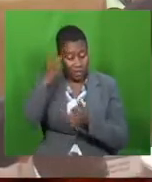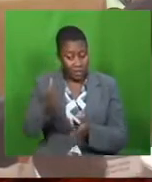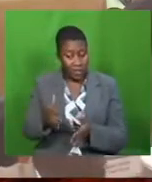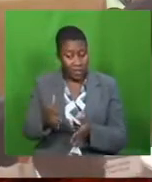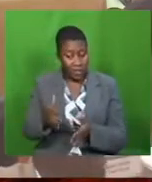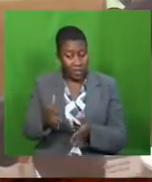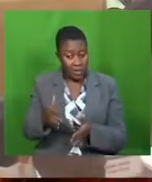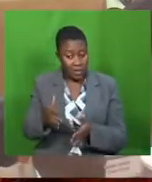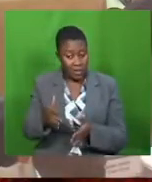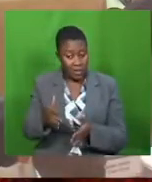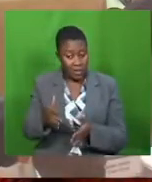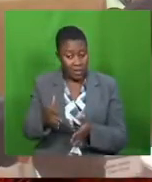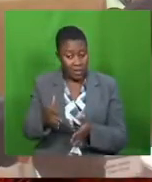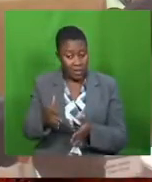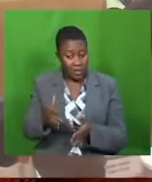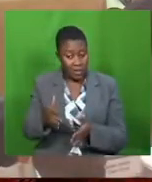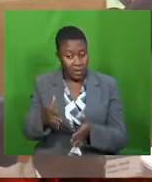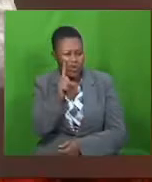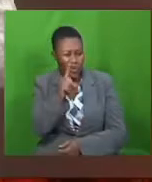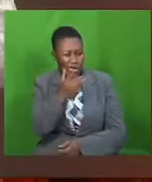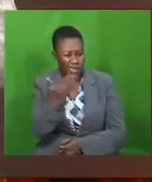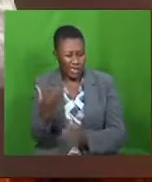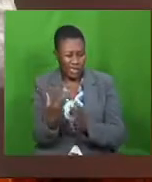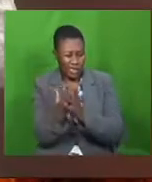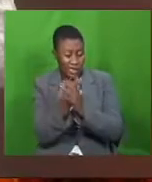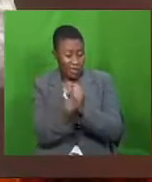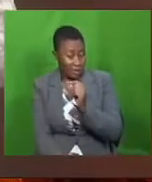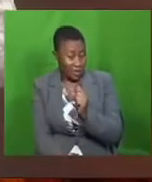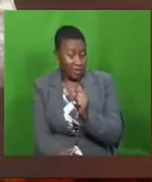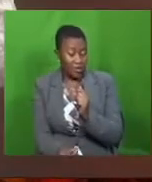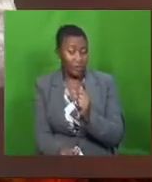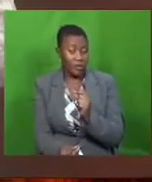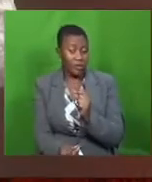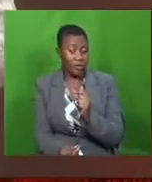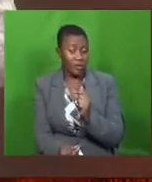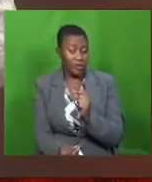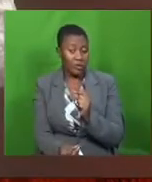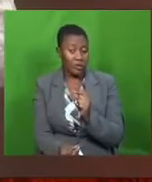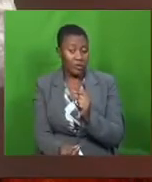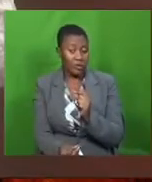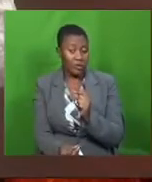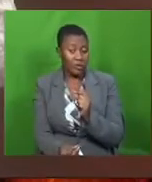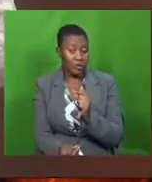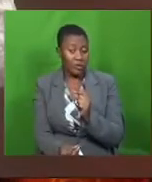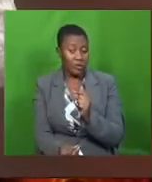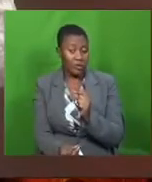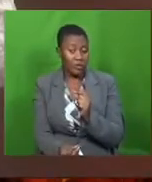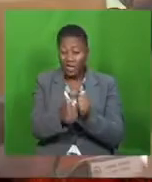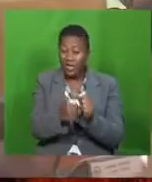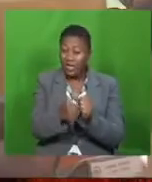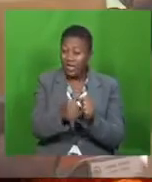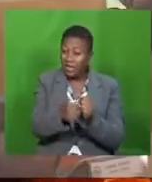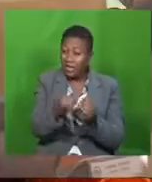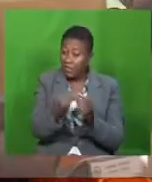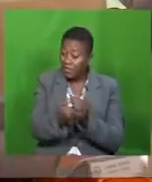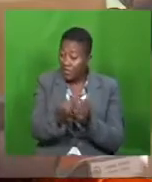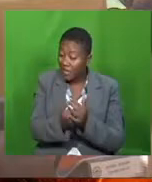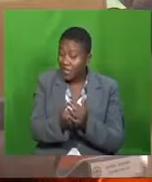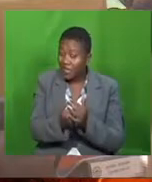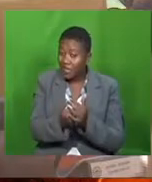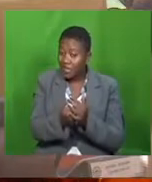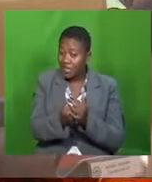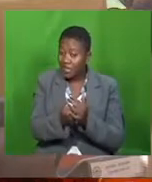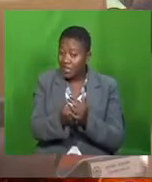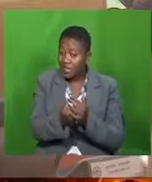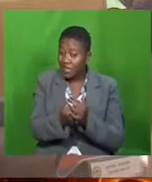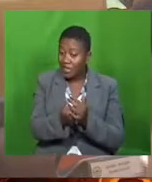I'm going to say, omo probi feda COVID 19 expenditure and wada roma se ye penyin nanu no anka komiti bi anko ye bibia